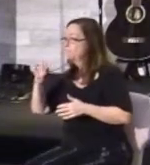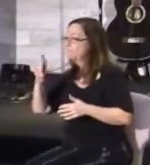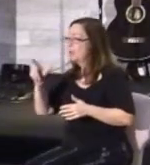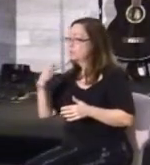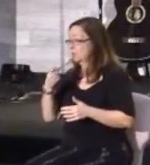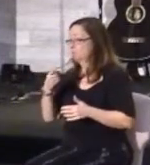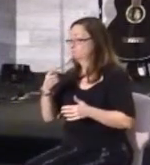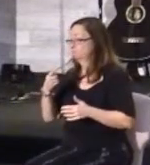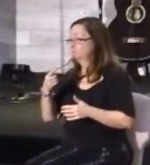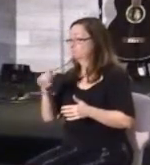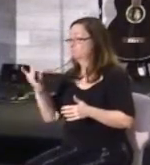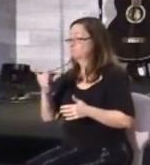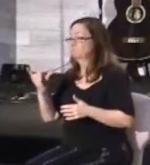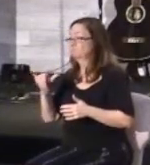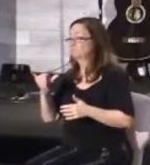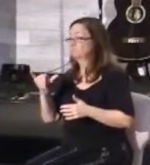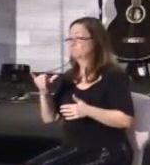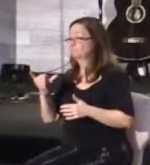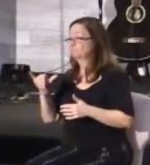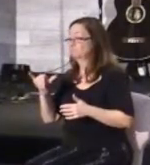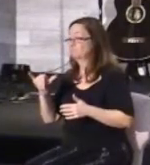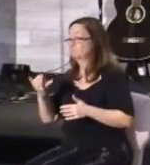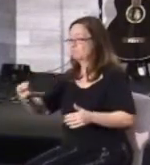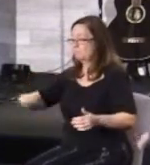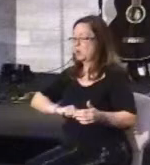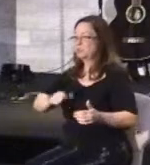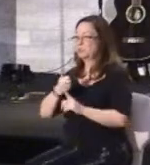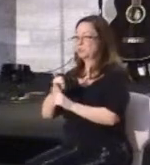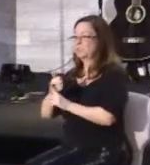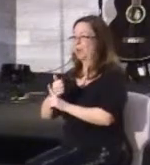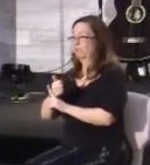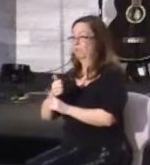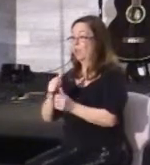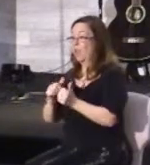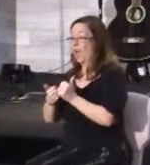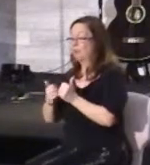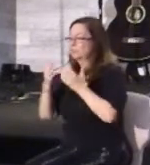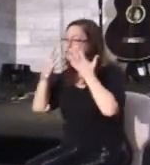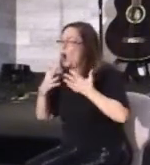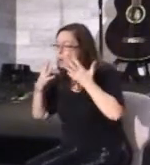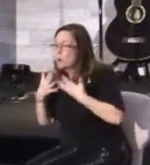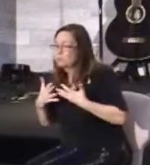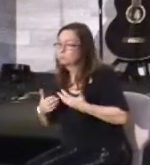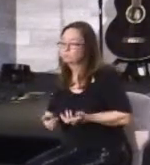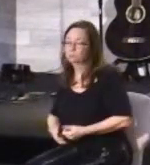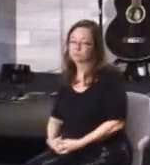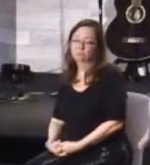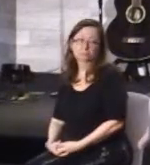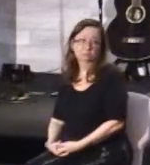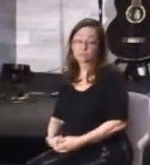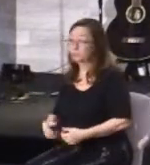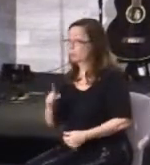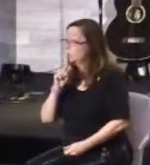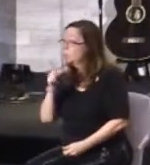Timothy that you have taken the sword and you have run yourself through. You've pierced yourself through with many sorrows.